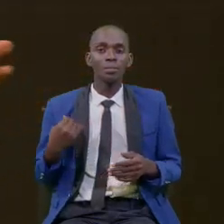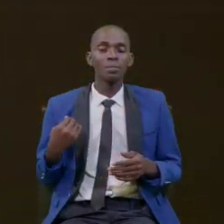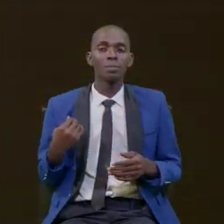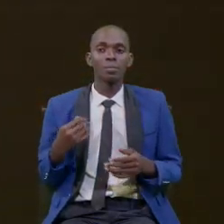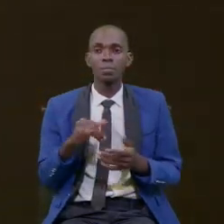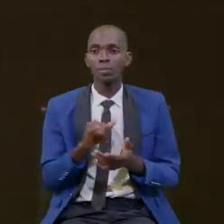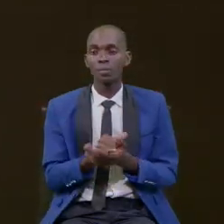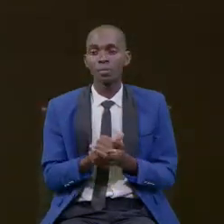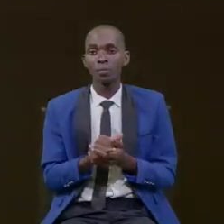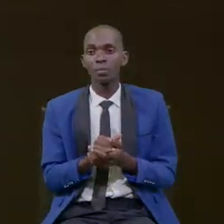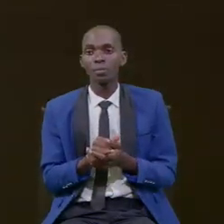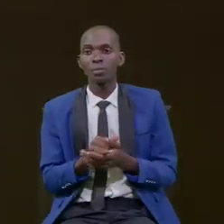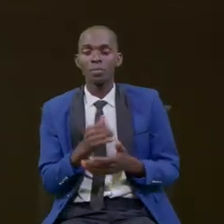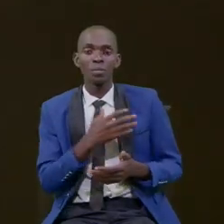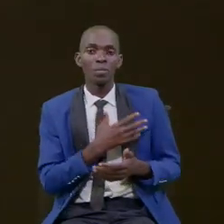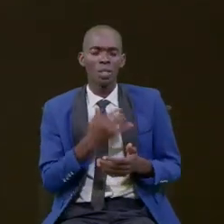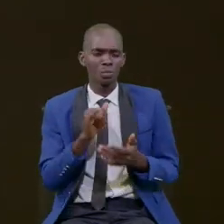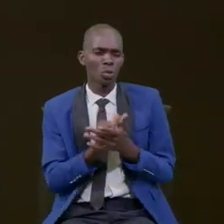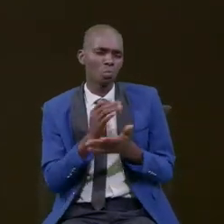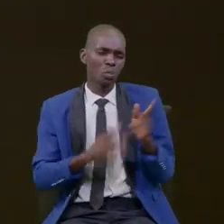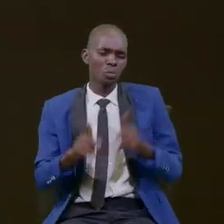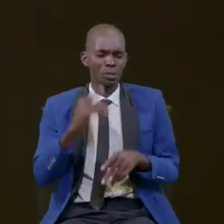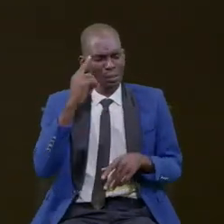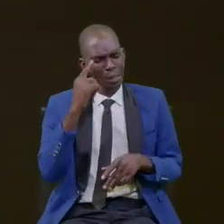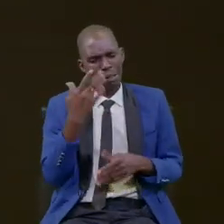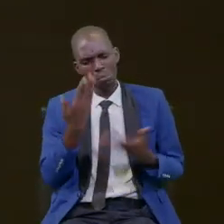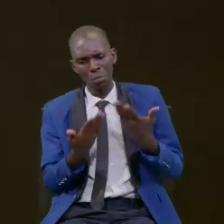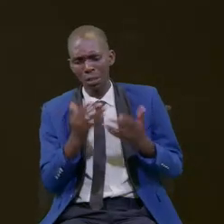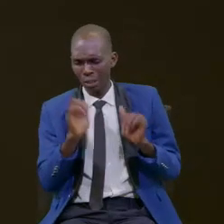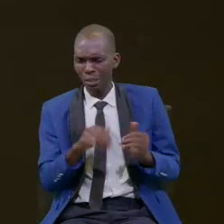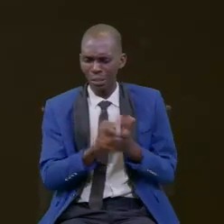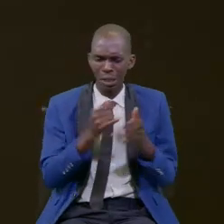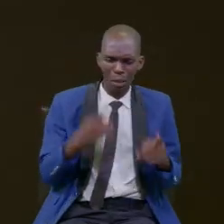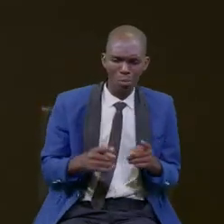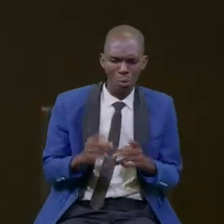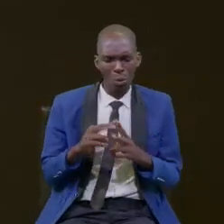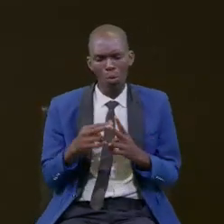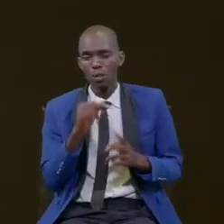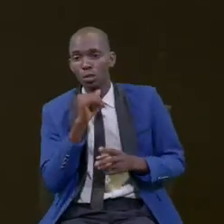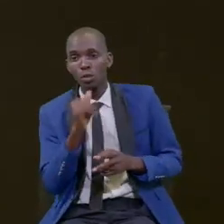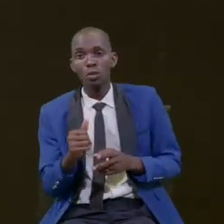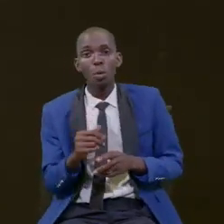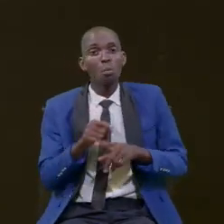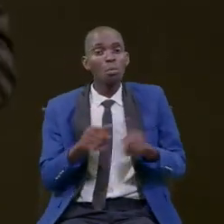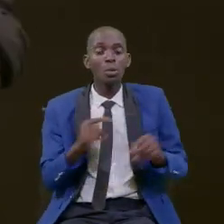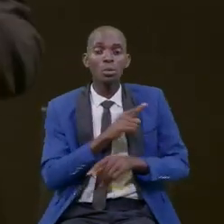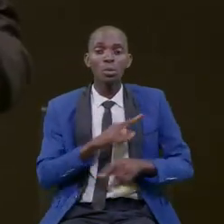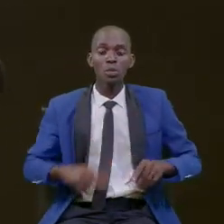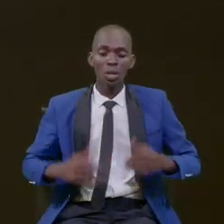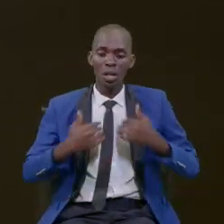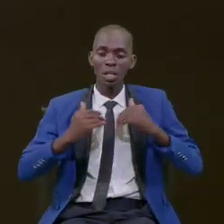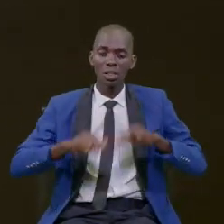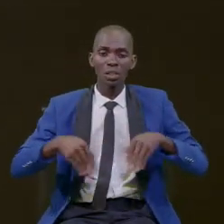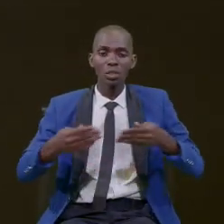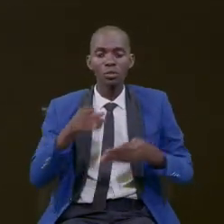true? Can that be true? Can that happen? And Rahab said, I know that the Lord has given you the land, and